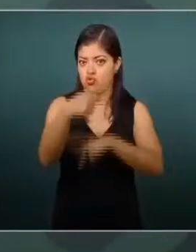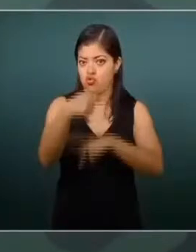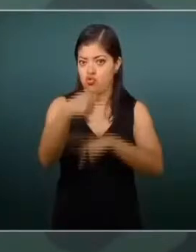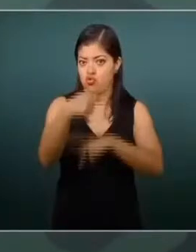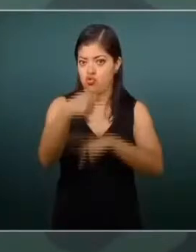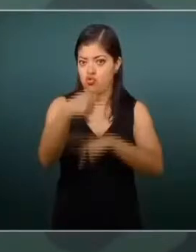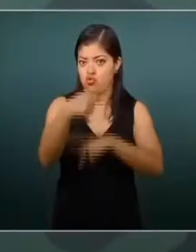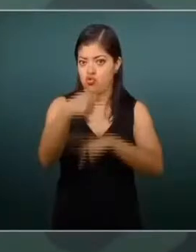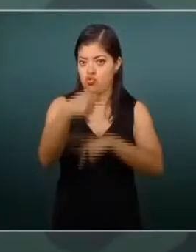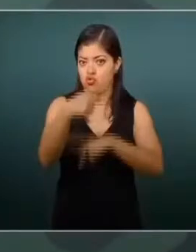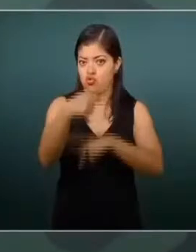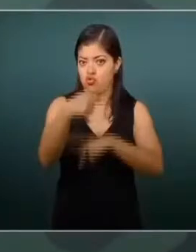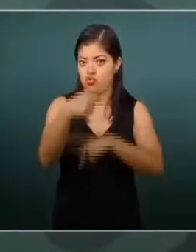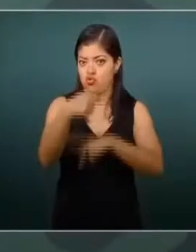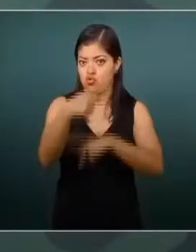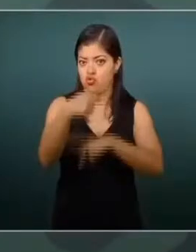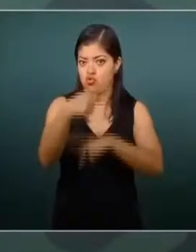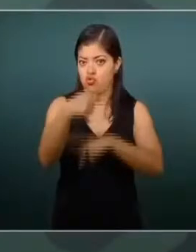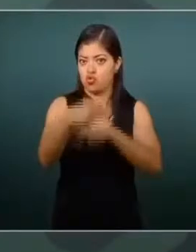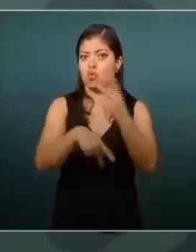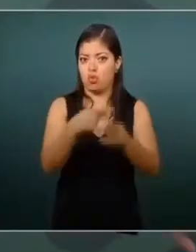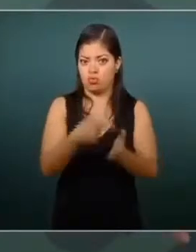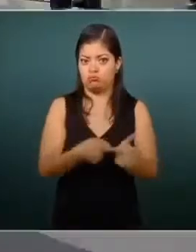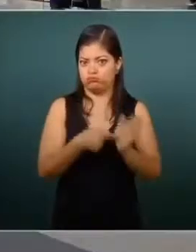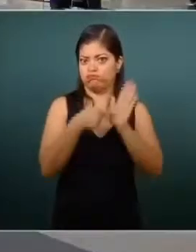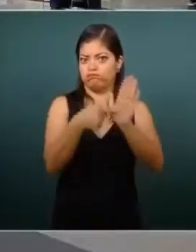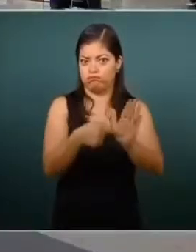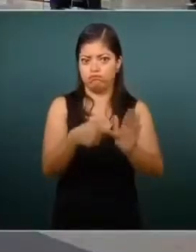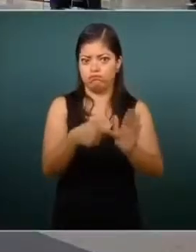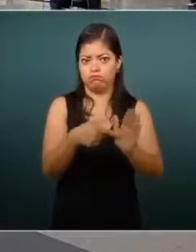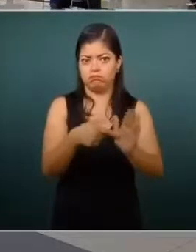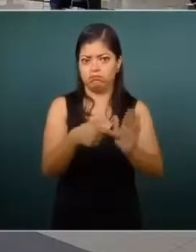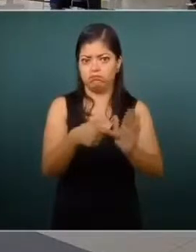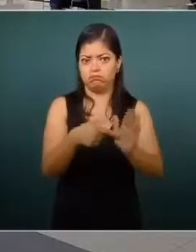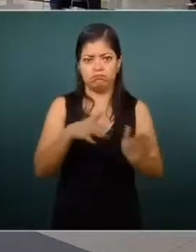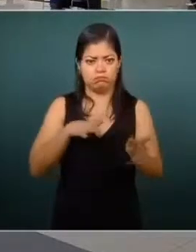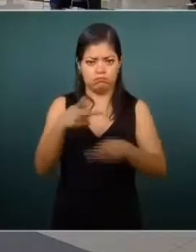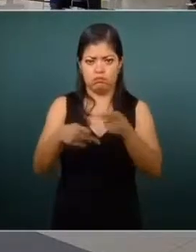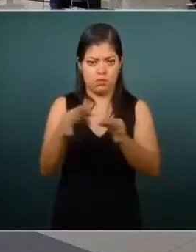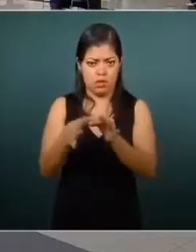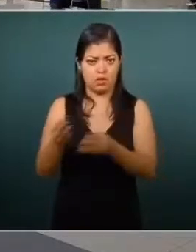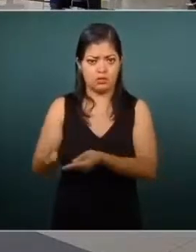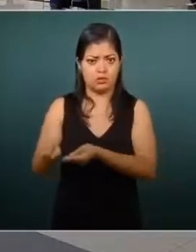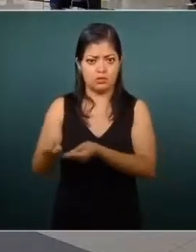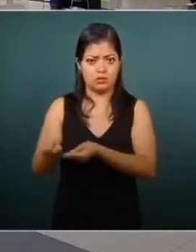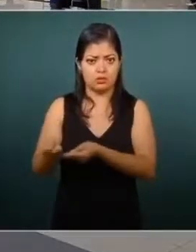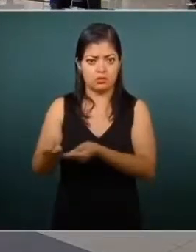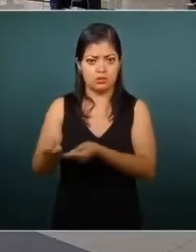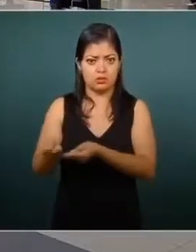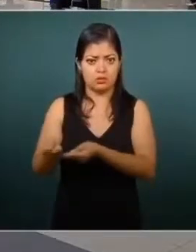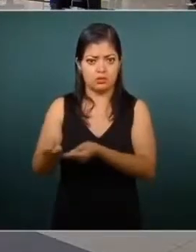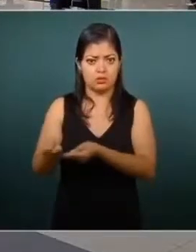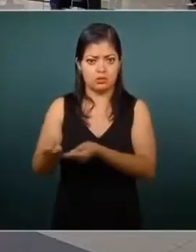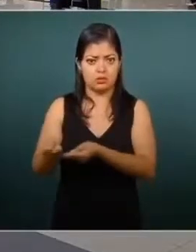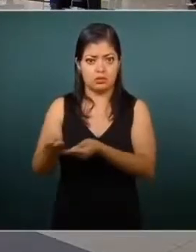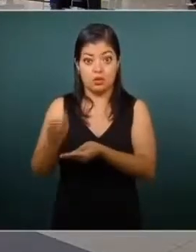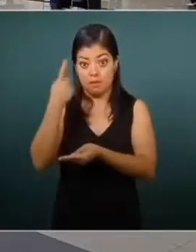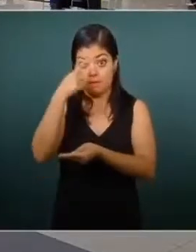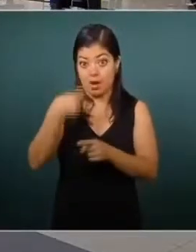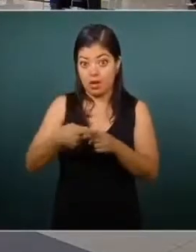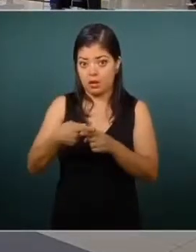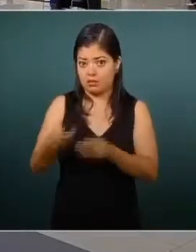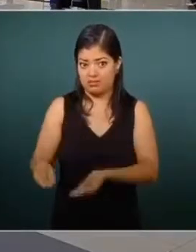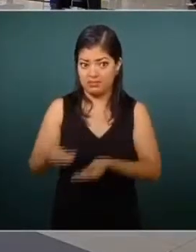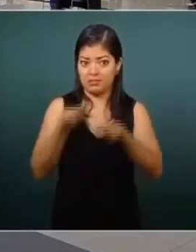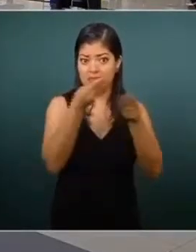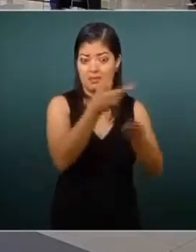before him to consider. I have it right here. Tengo preparada, aquí está. It's prepared. Pero es para él, es para But it's for him to look at. el